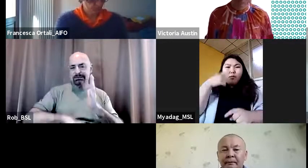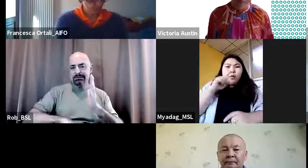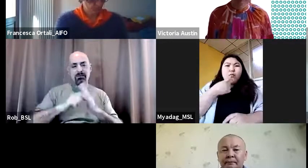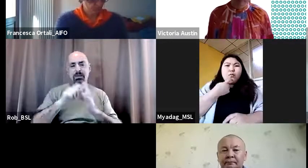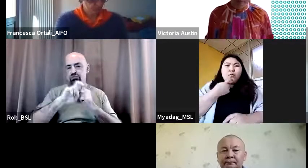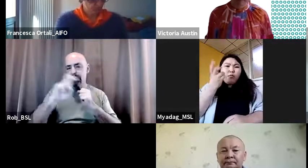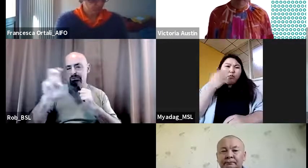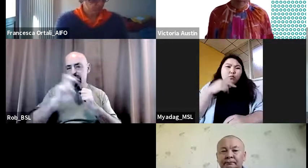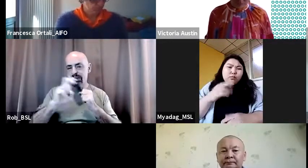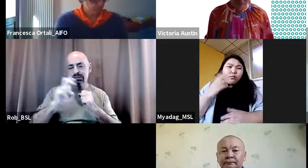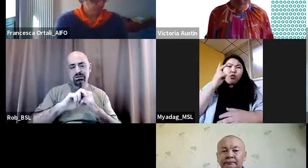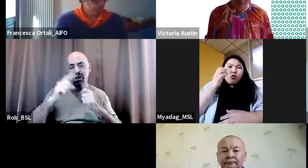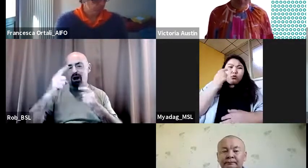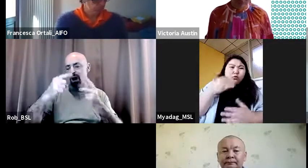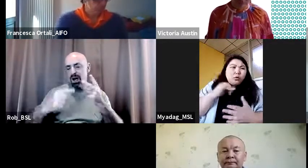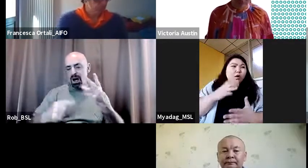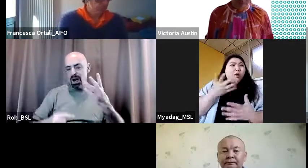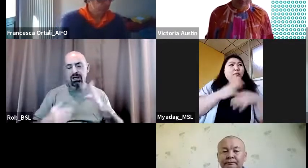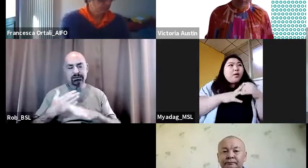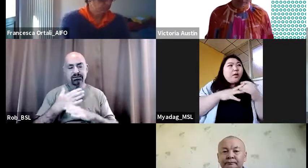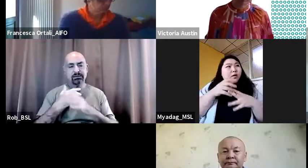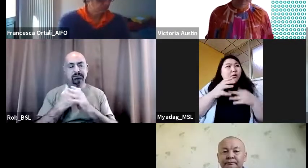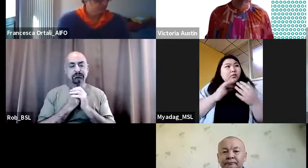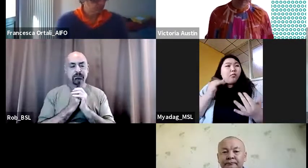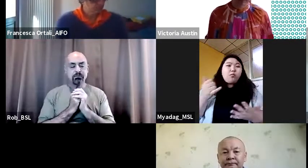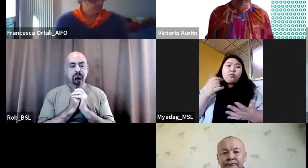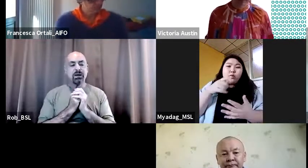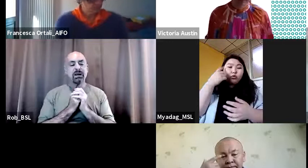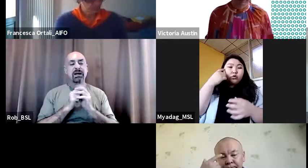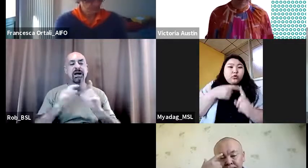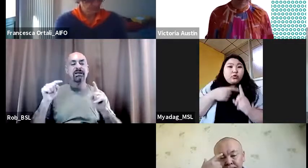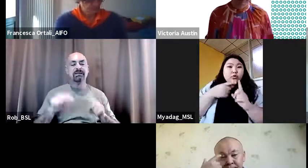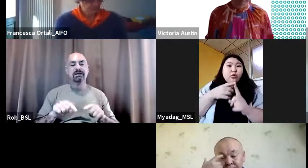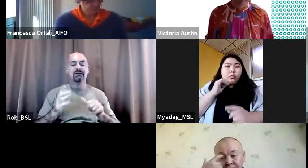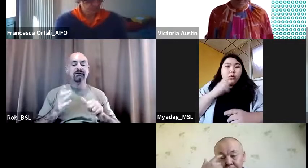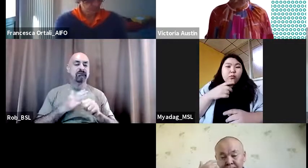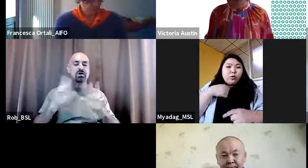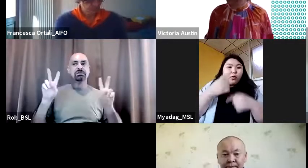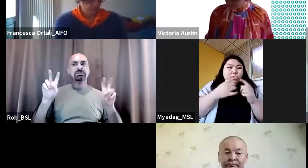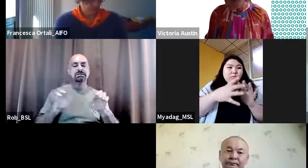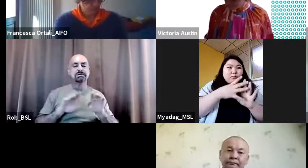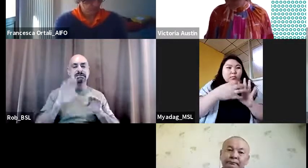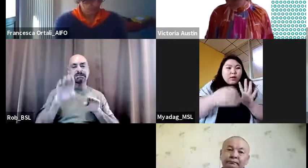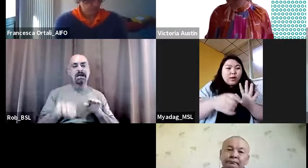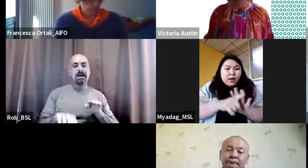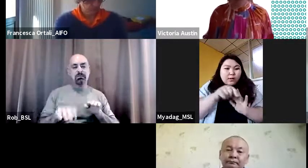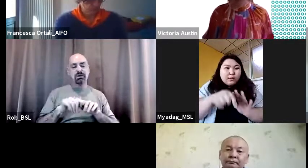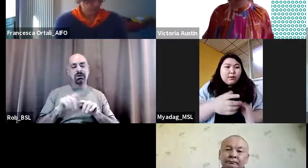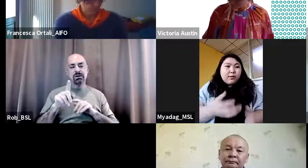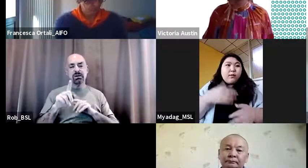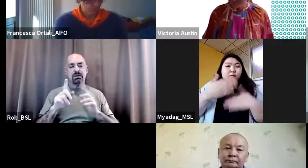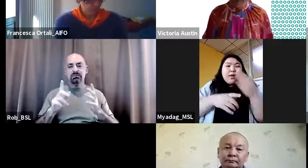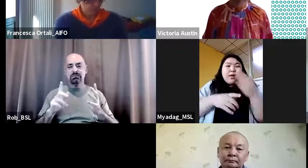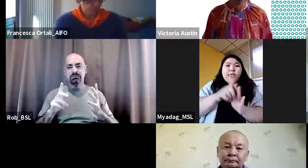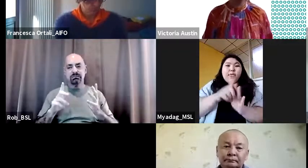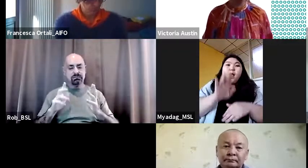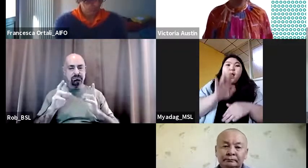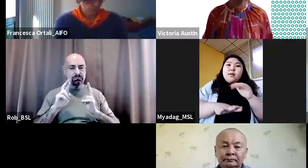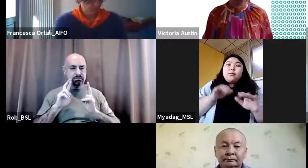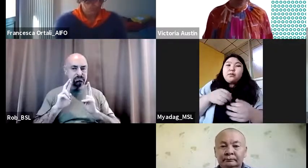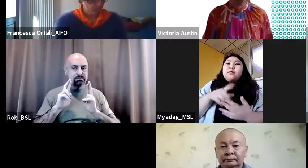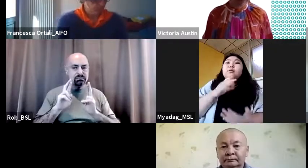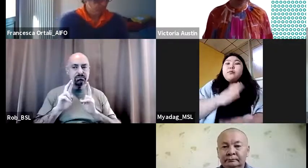kind of activities. So this is the first steps, and we all need effort and perseverance. This